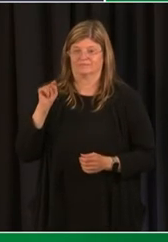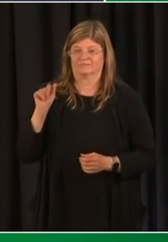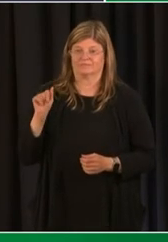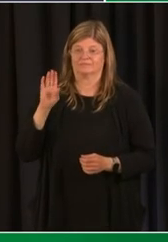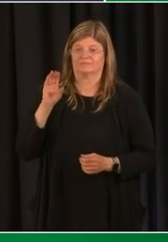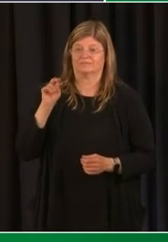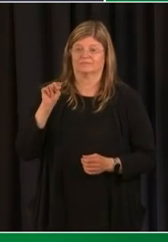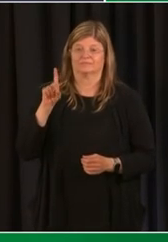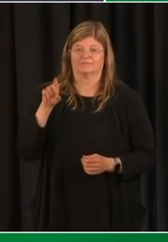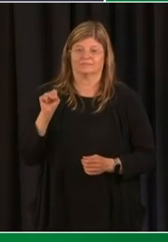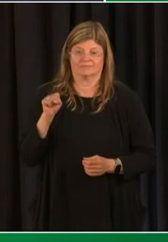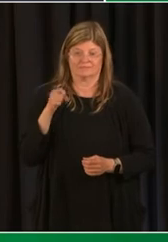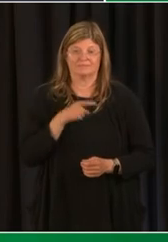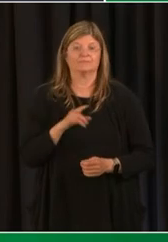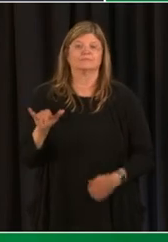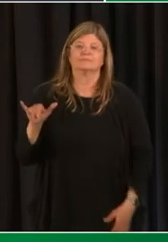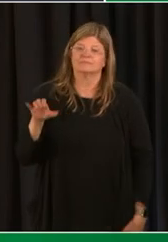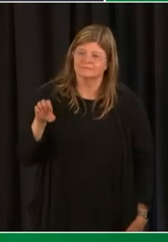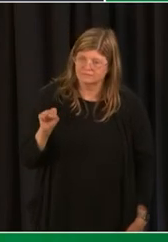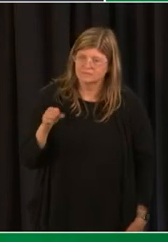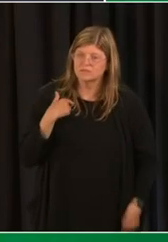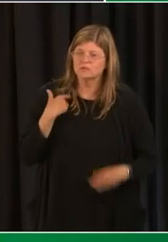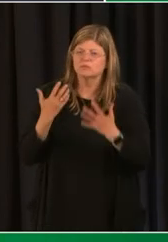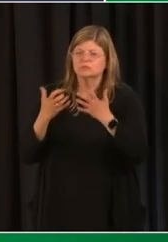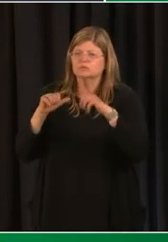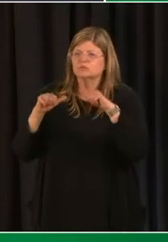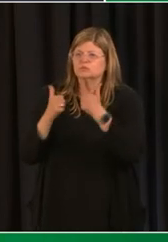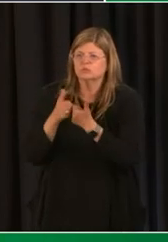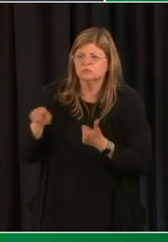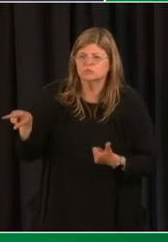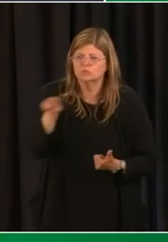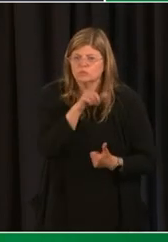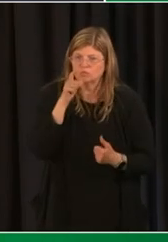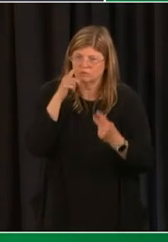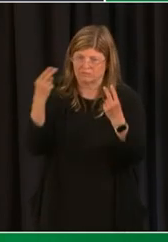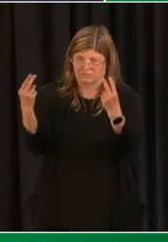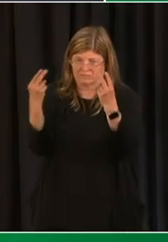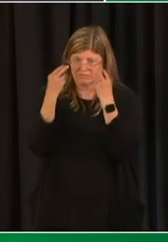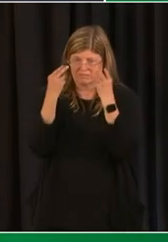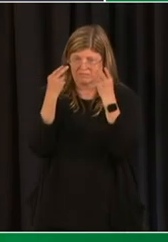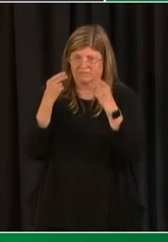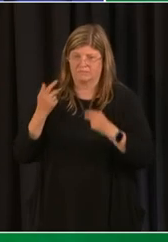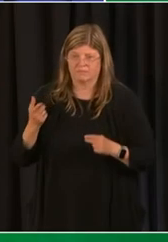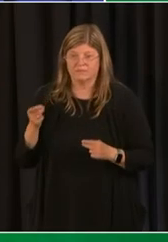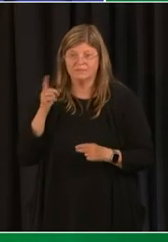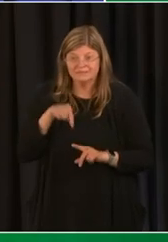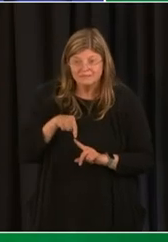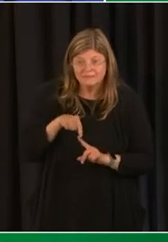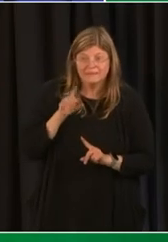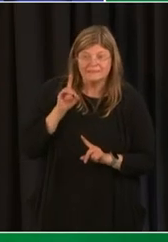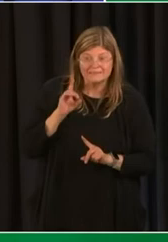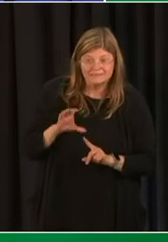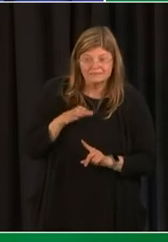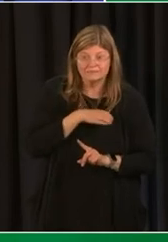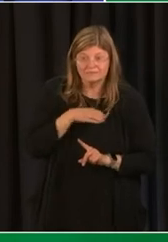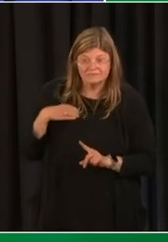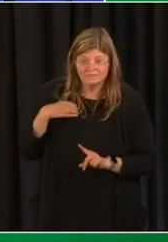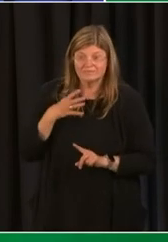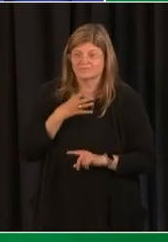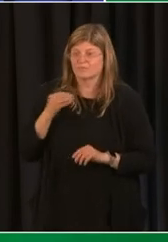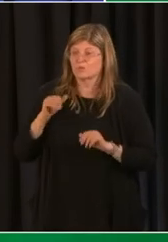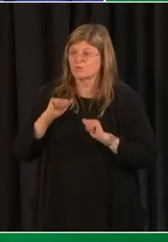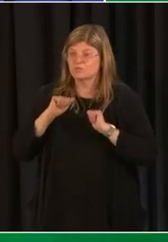Yes, I want to challenge everyone who is listening to insist that the council and